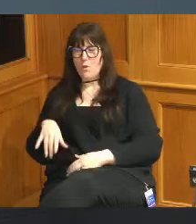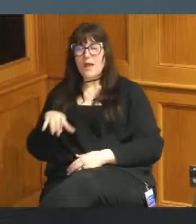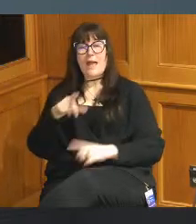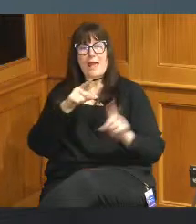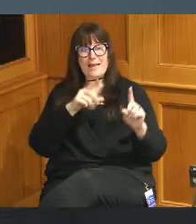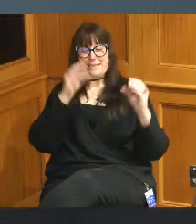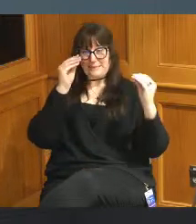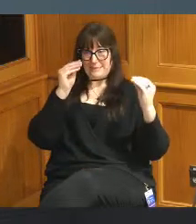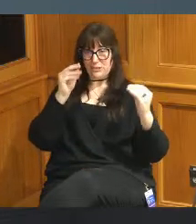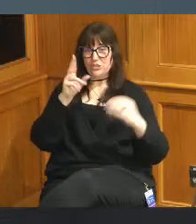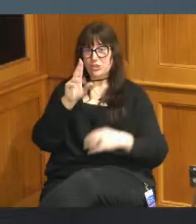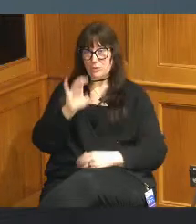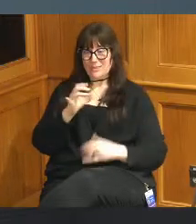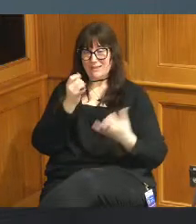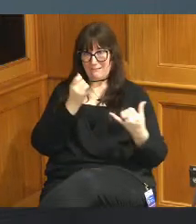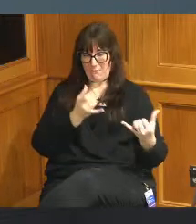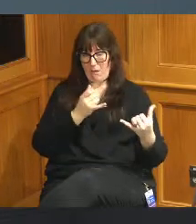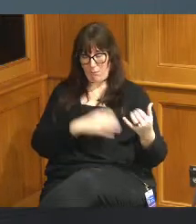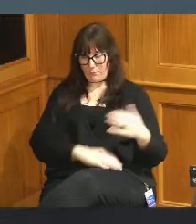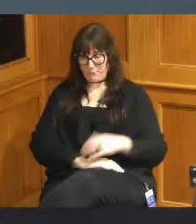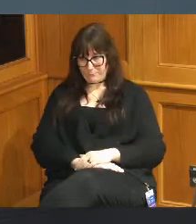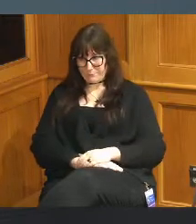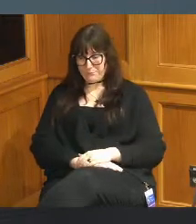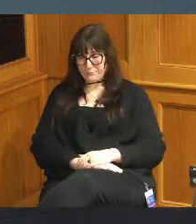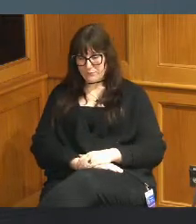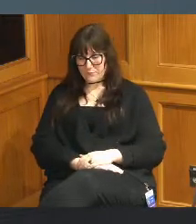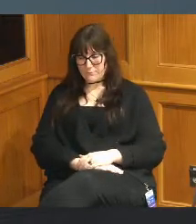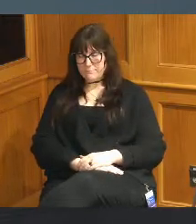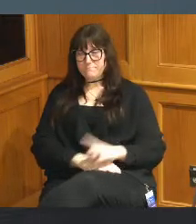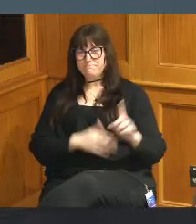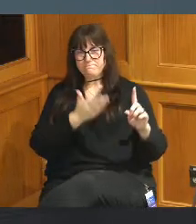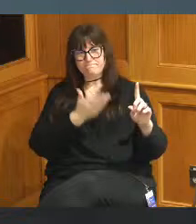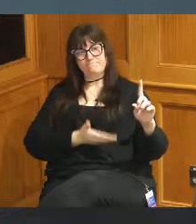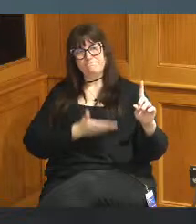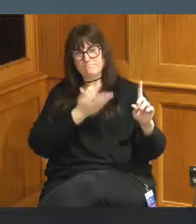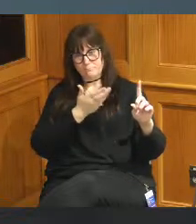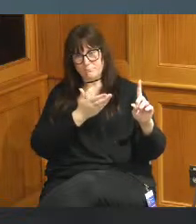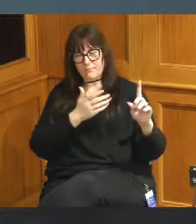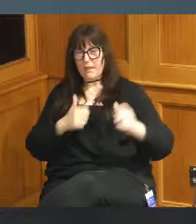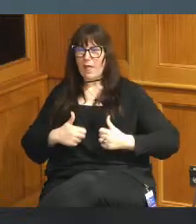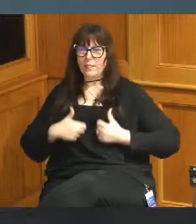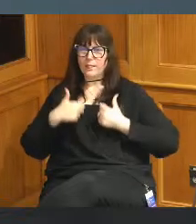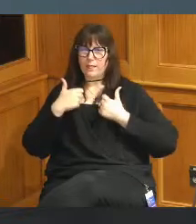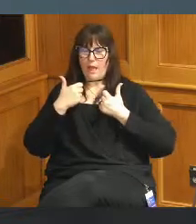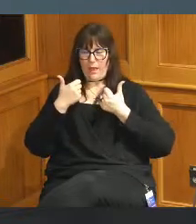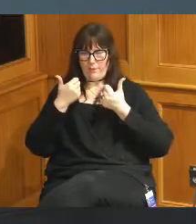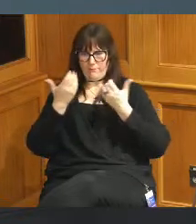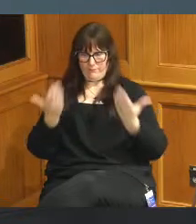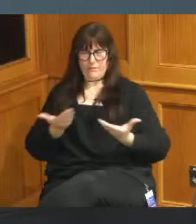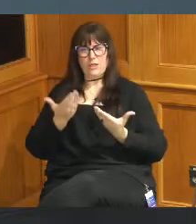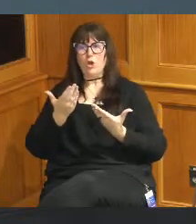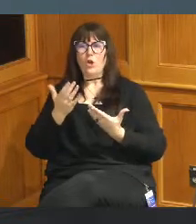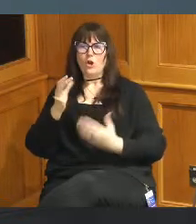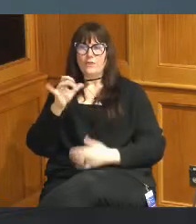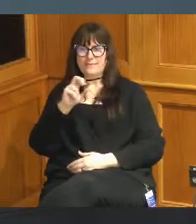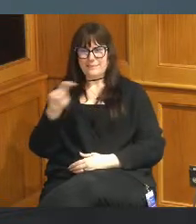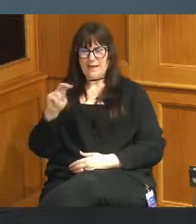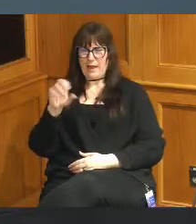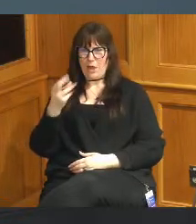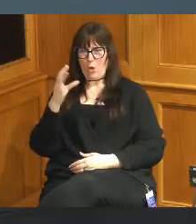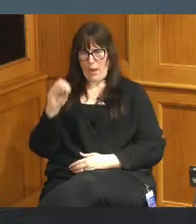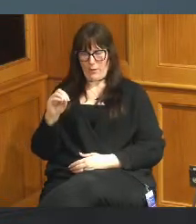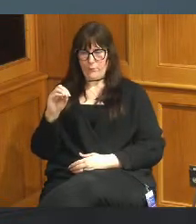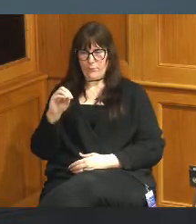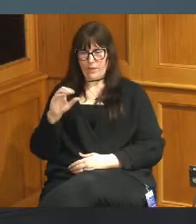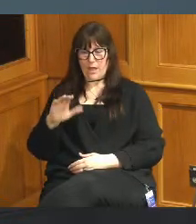the University of Cincinnati College of Law. And whereas Kenneth is a lifelong resident of Cincinnati, Ohio, he graduated